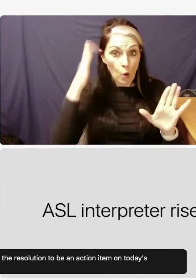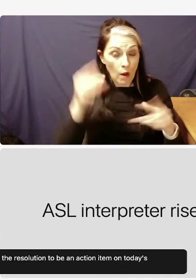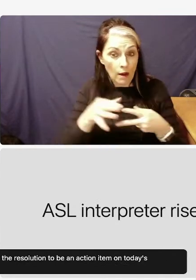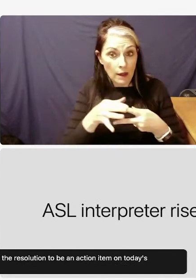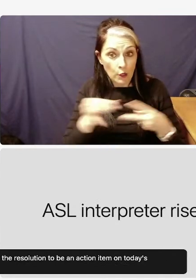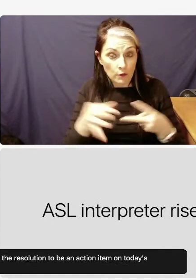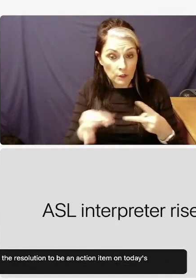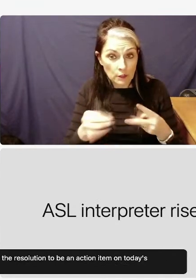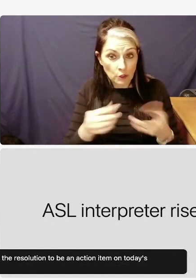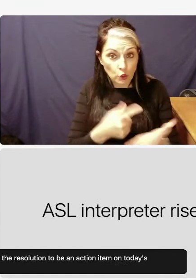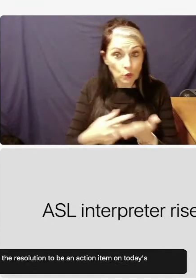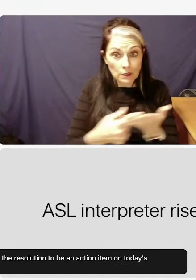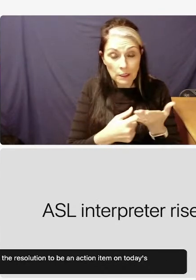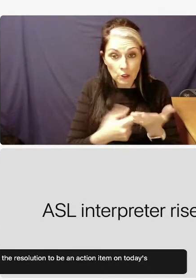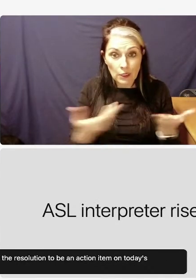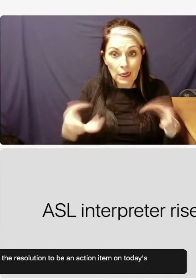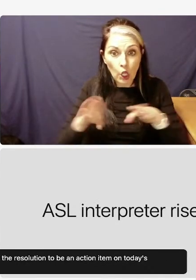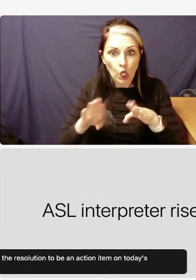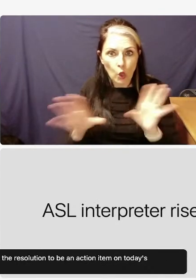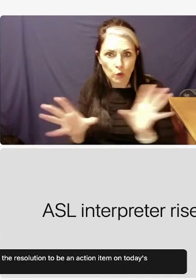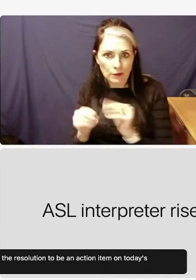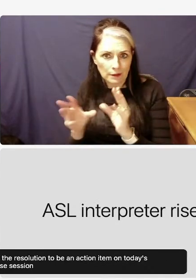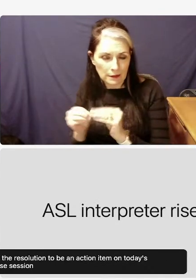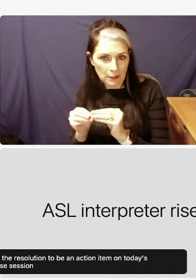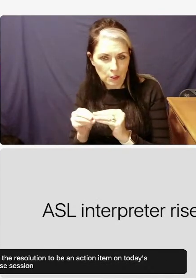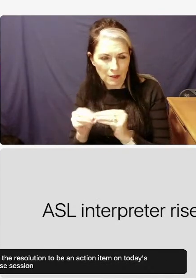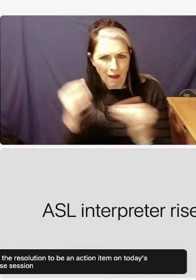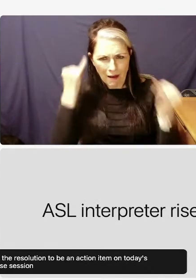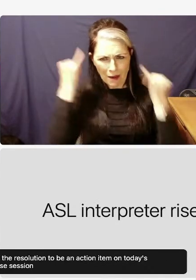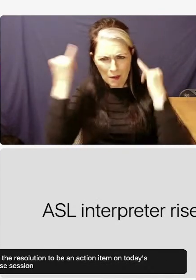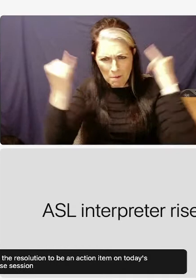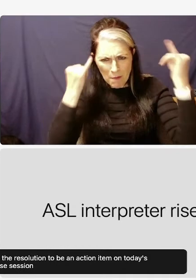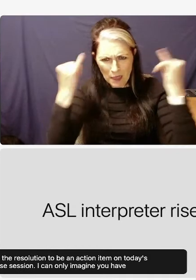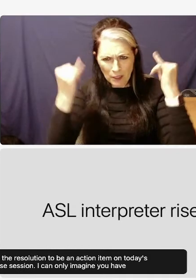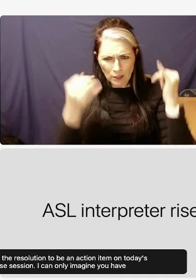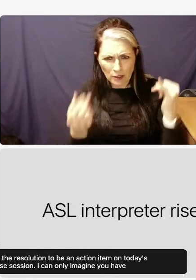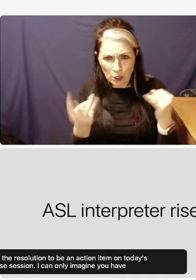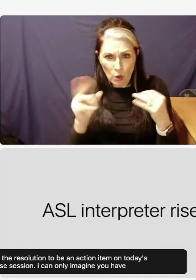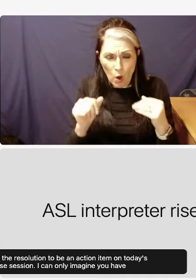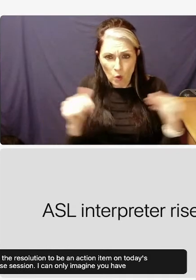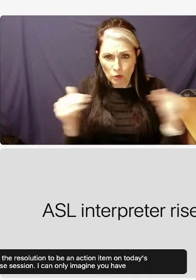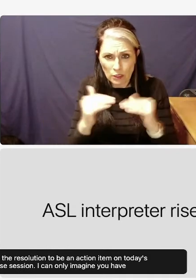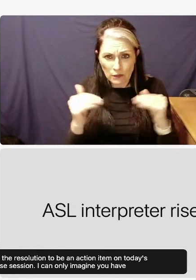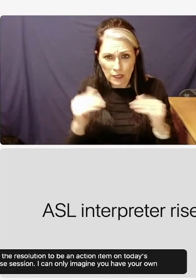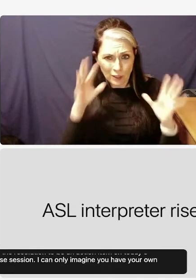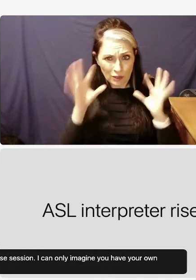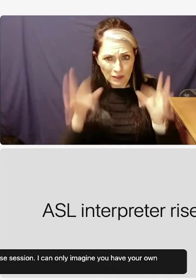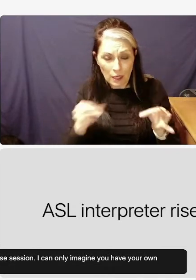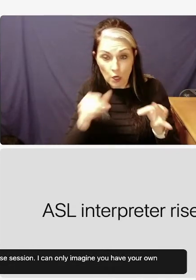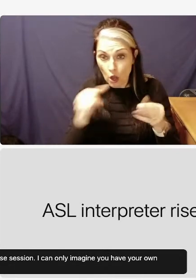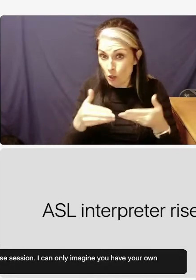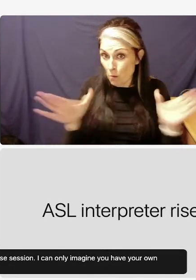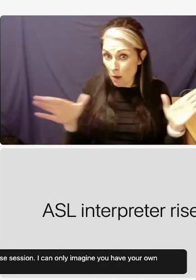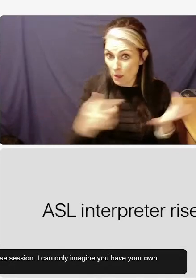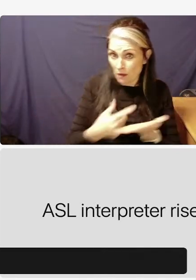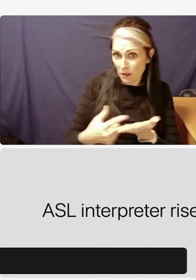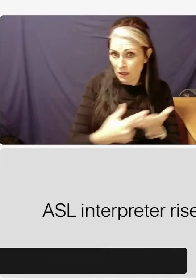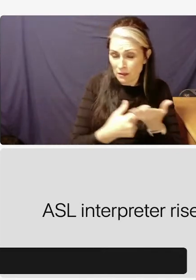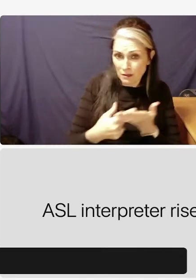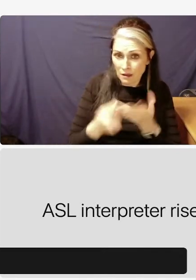just discuss it in closed session i can only imagine you have your own justification for choosing not to publicly discuss this